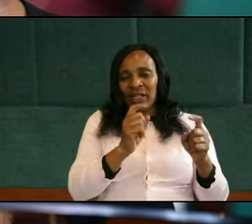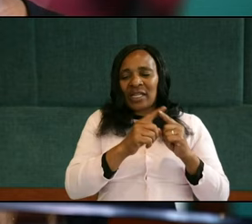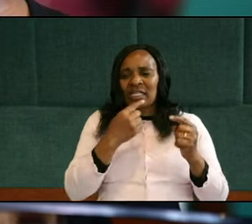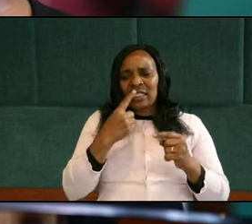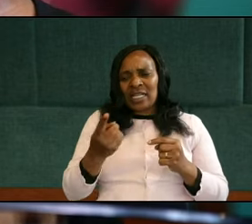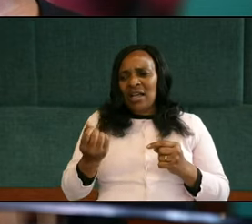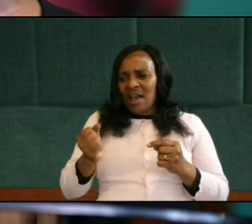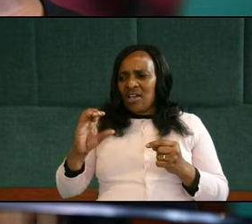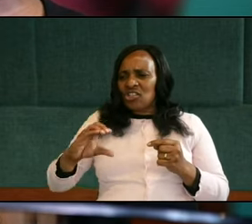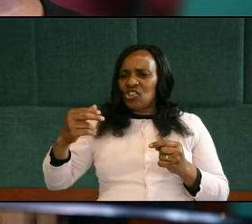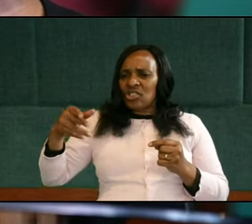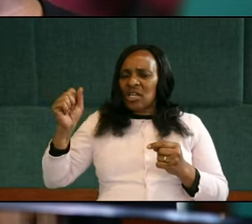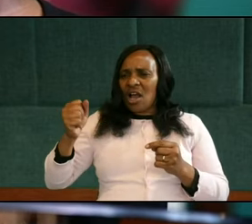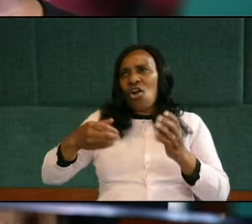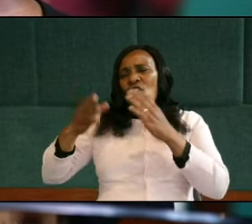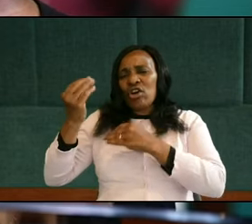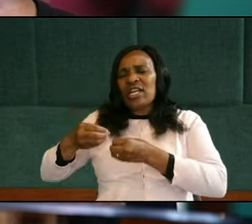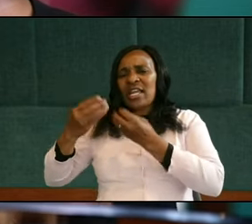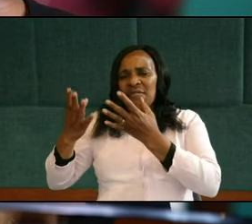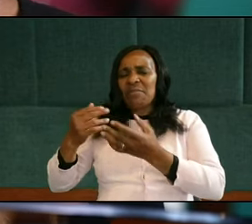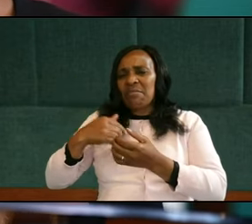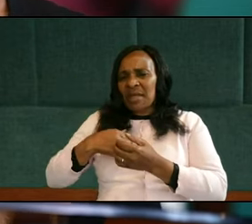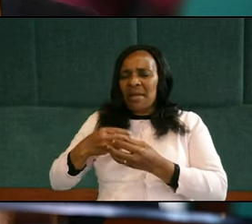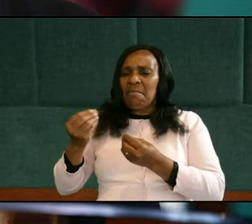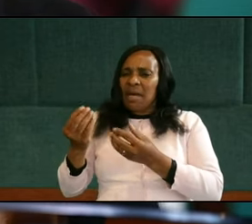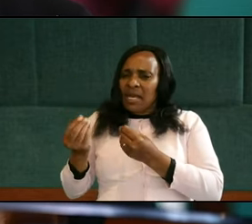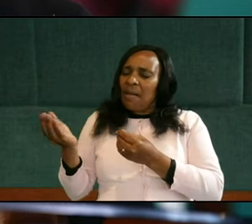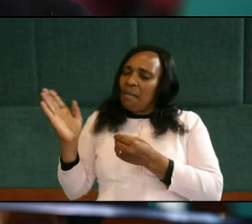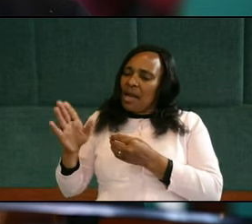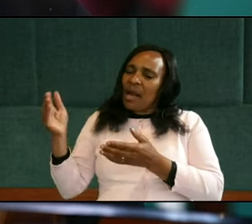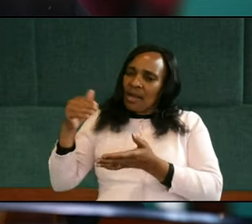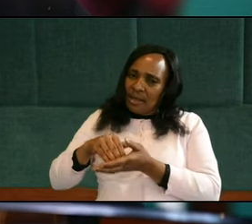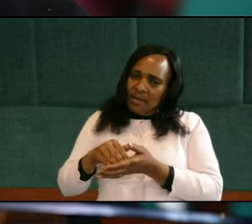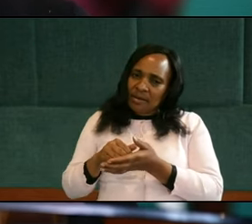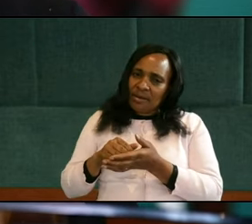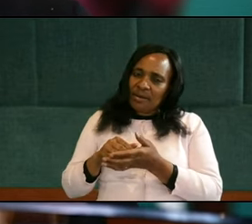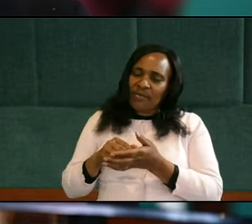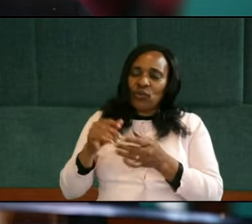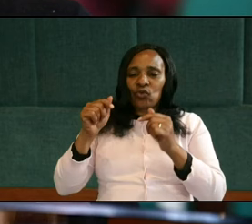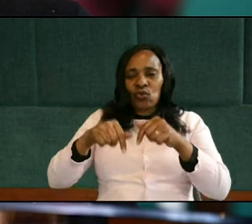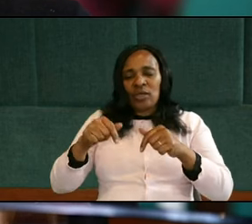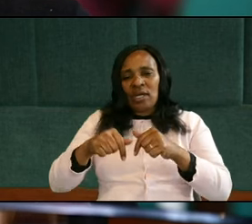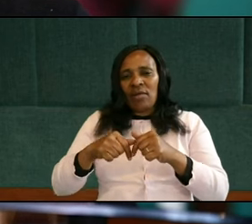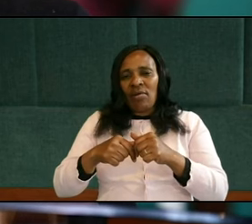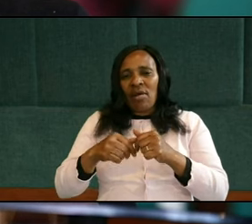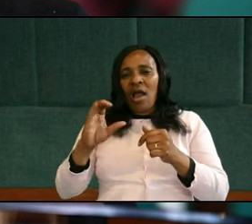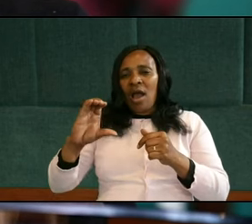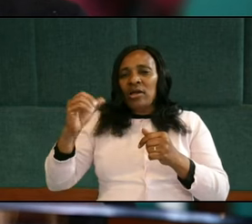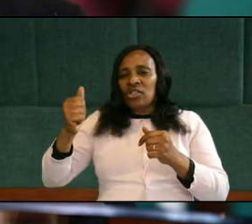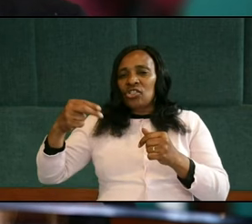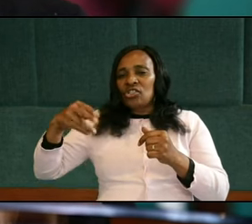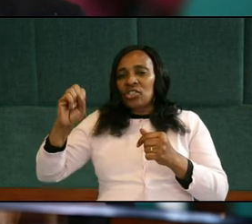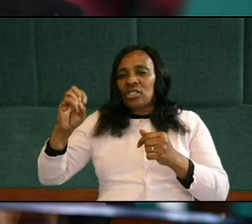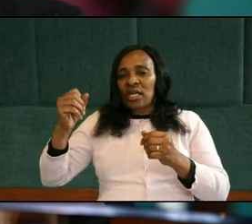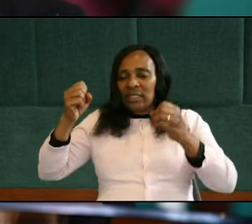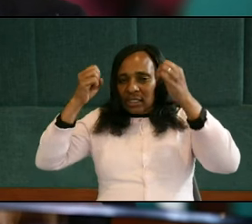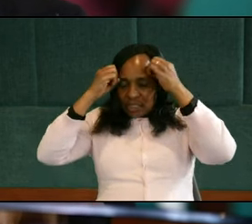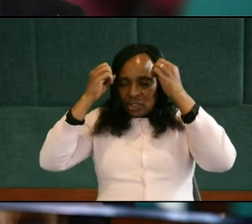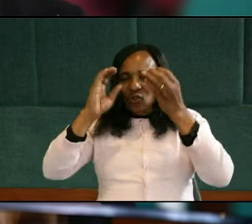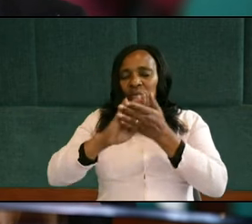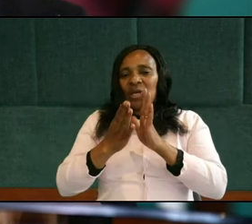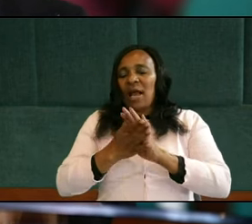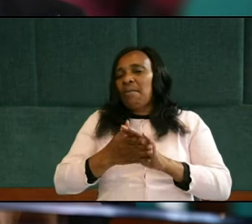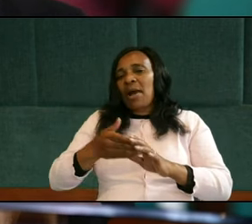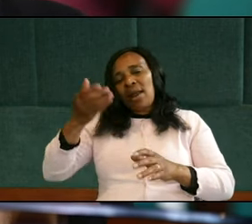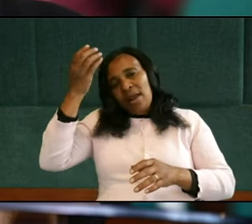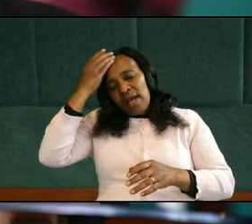Achia, God gave me the money, so it's fine if you took it back again. Today, Achia is studying to become a nurse at a